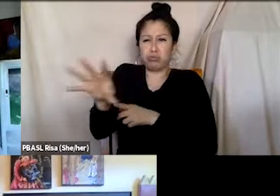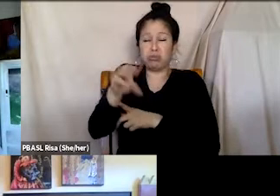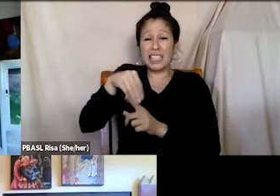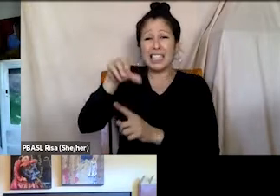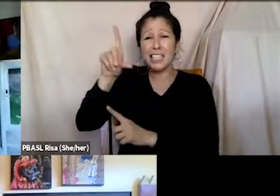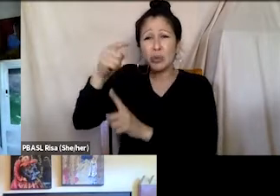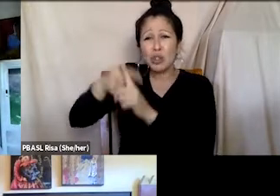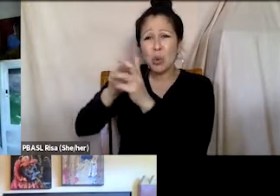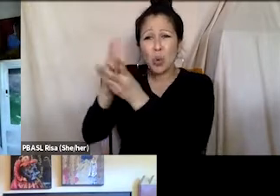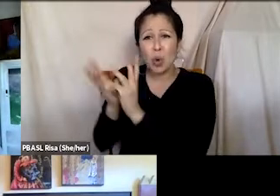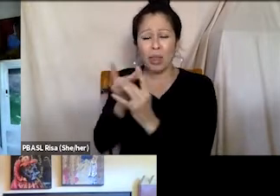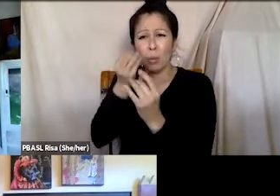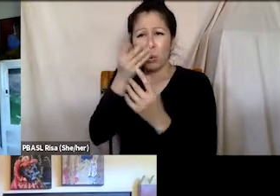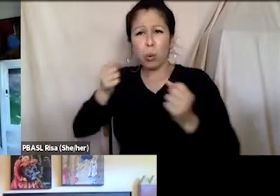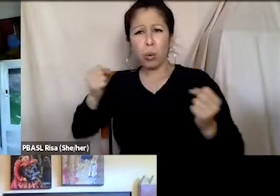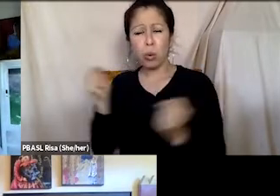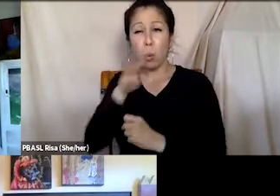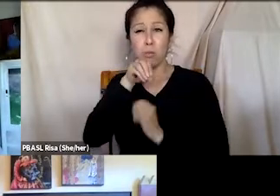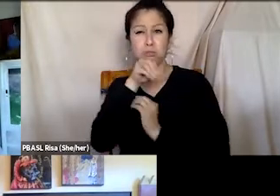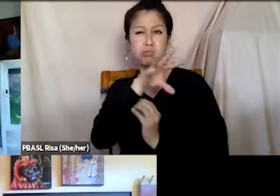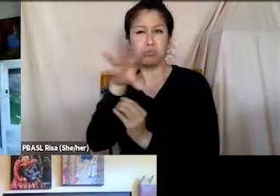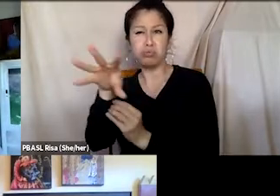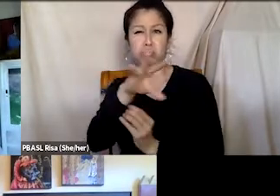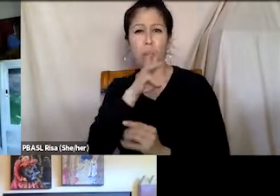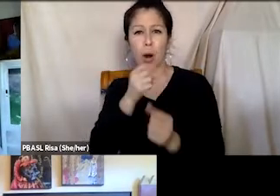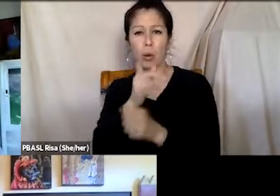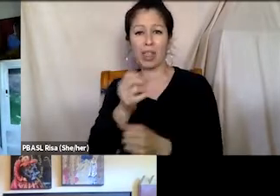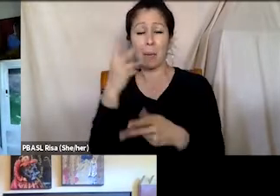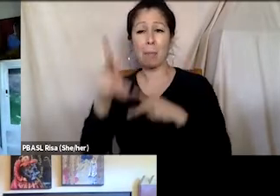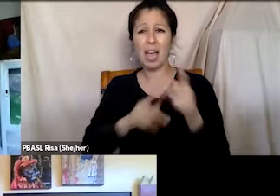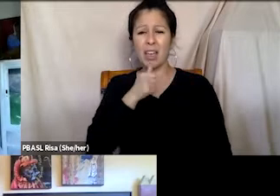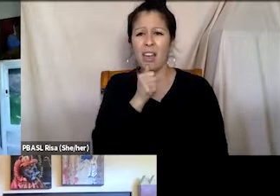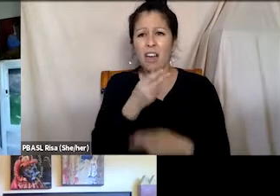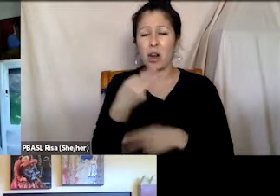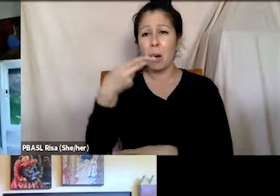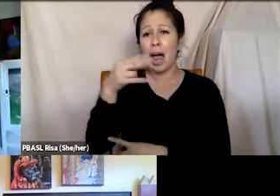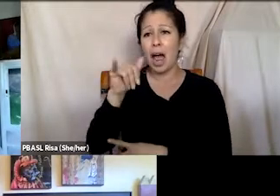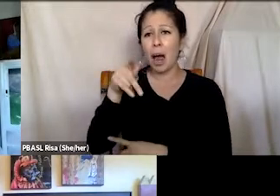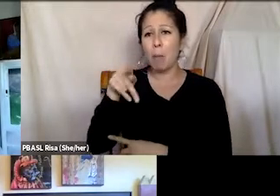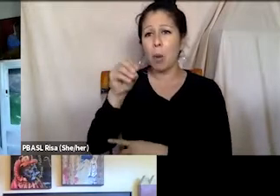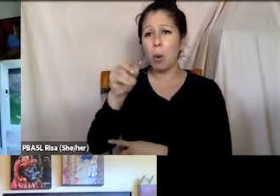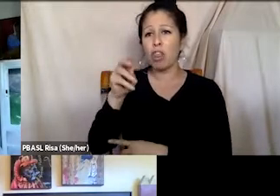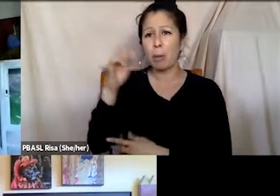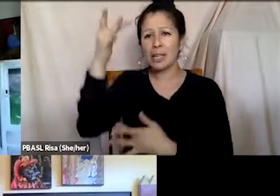20-degree weather, spraying the water protectors with that. So a lot of people were suffering from hypothermia.